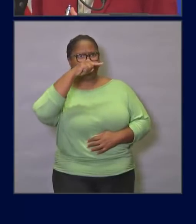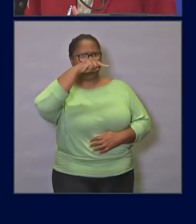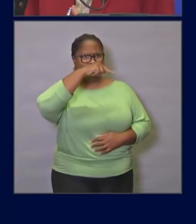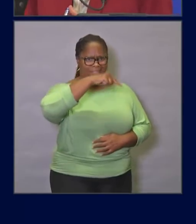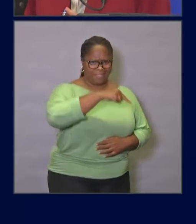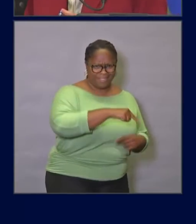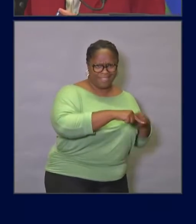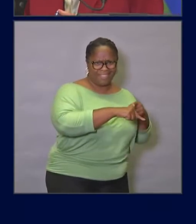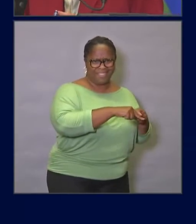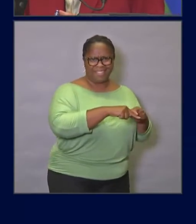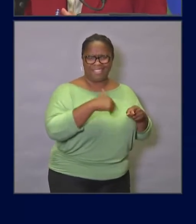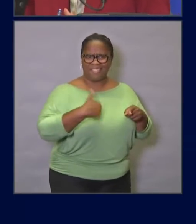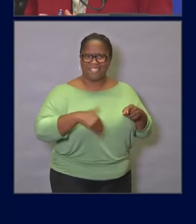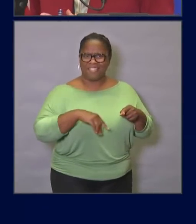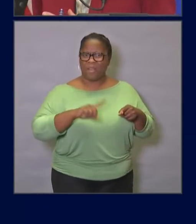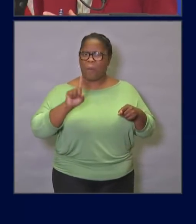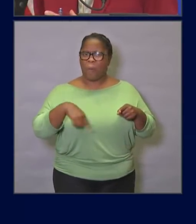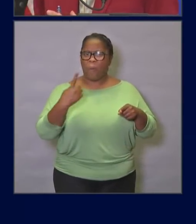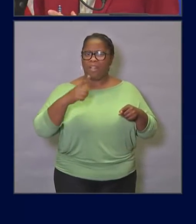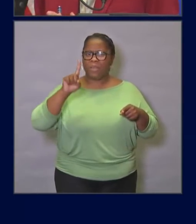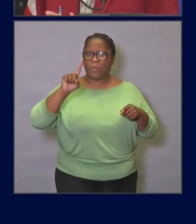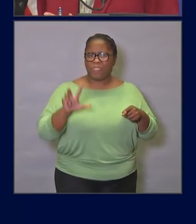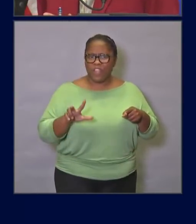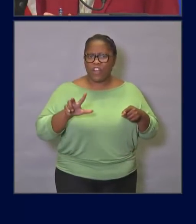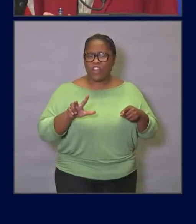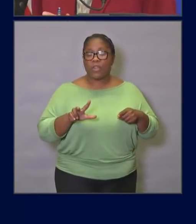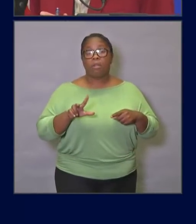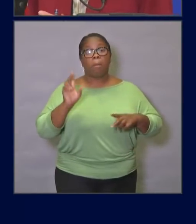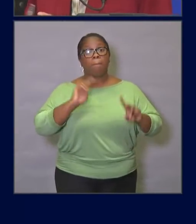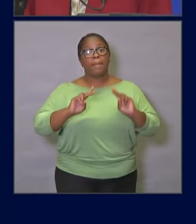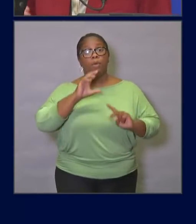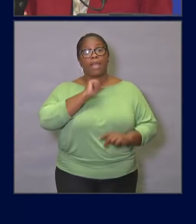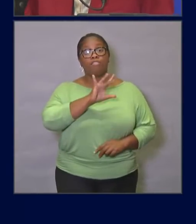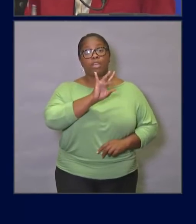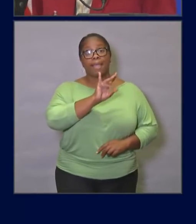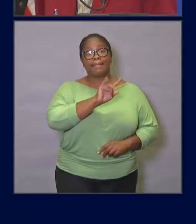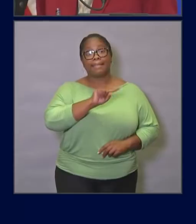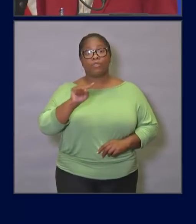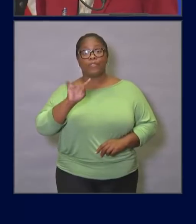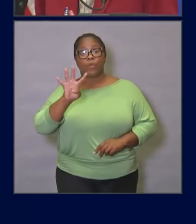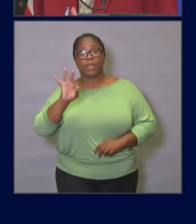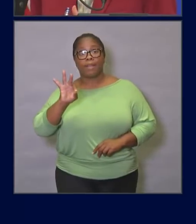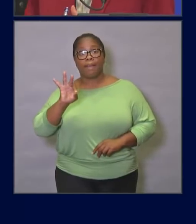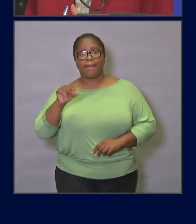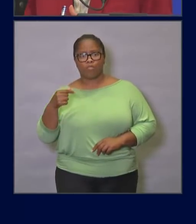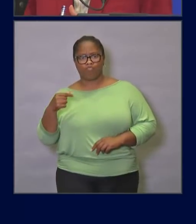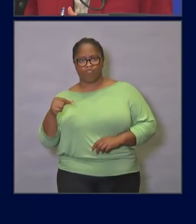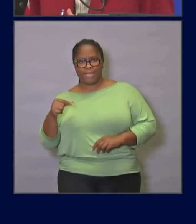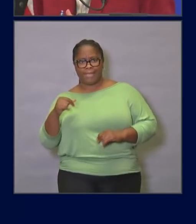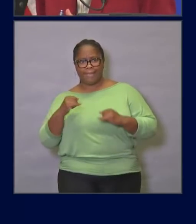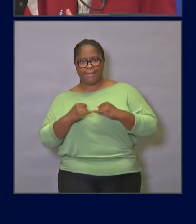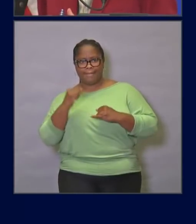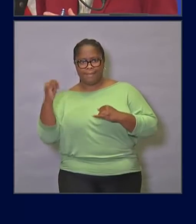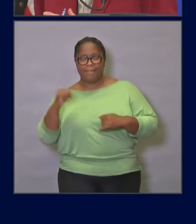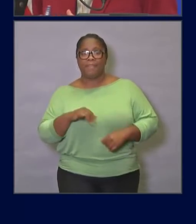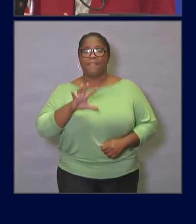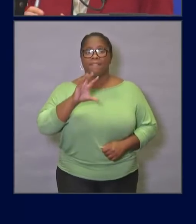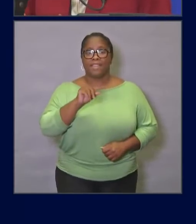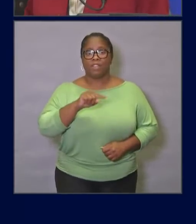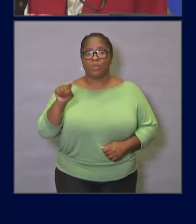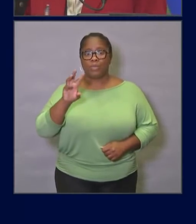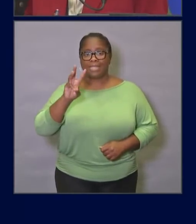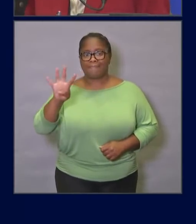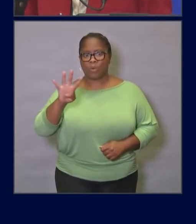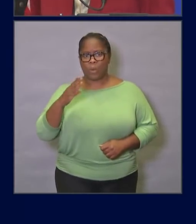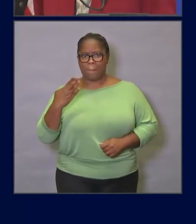all hospitalized patients. Those aged 18 to 49, that's the green line, and those aged 50 to 64, that's